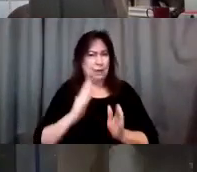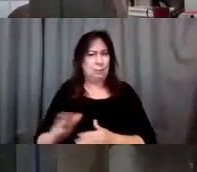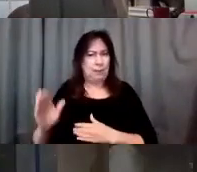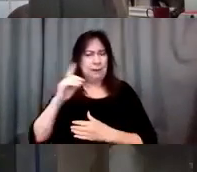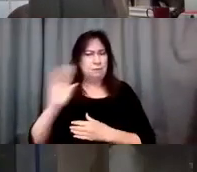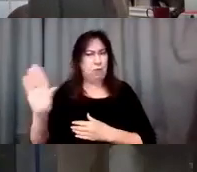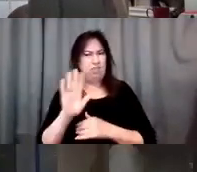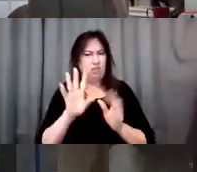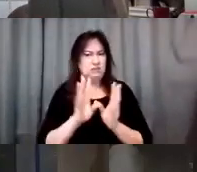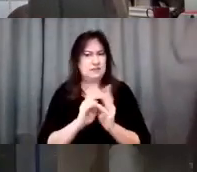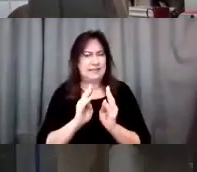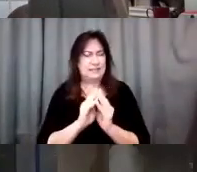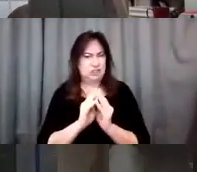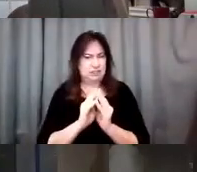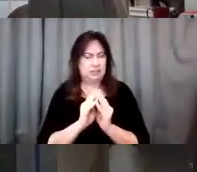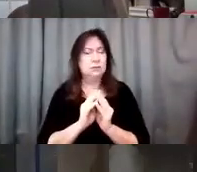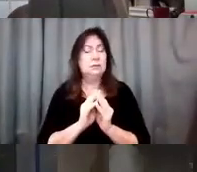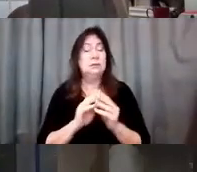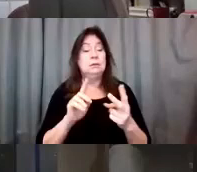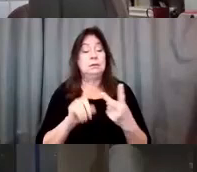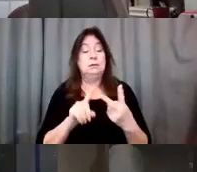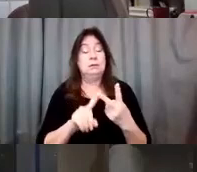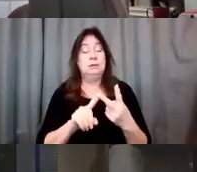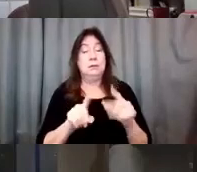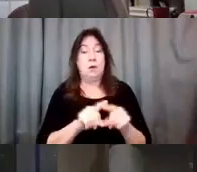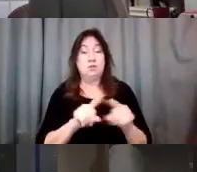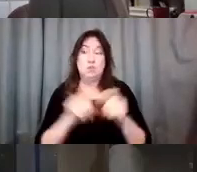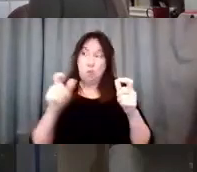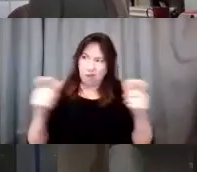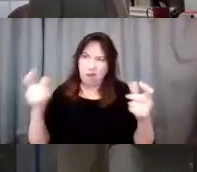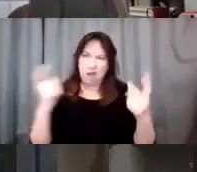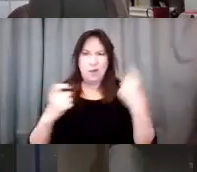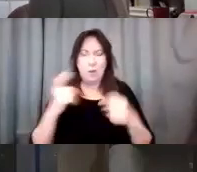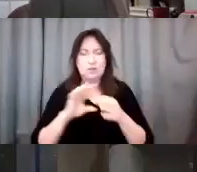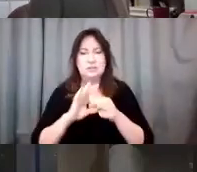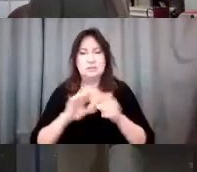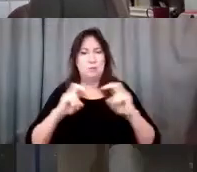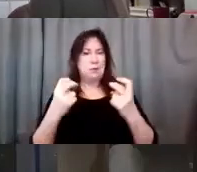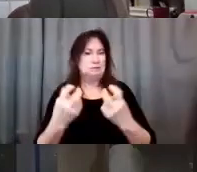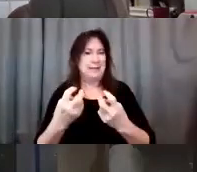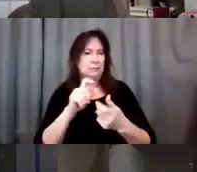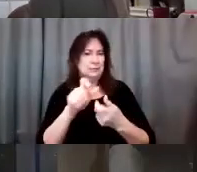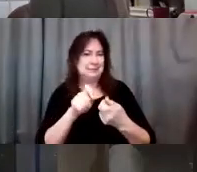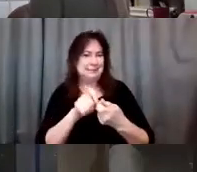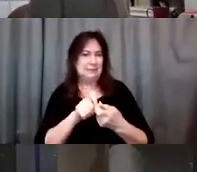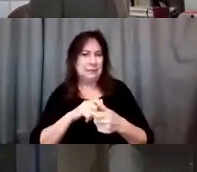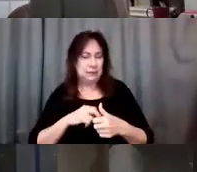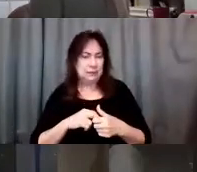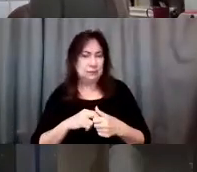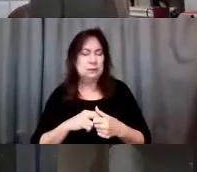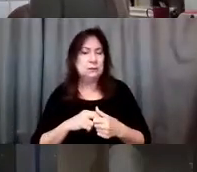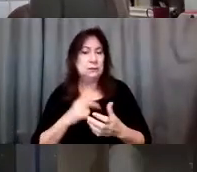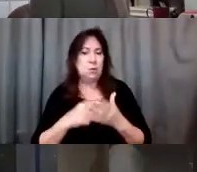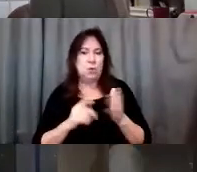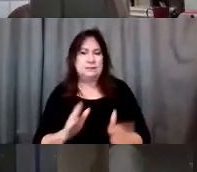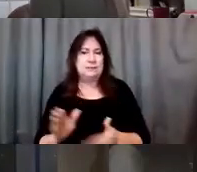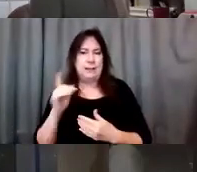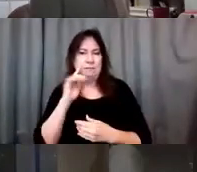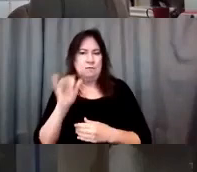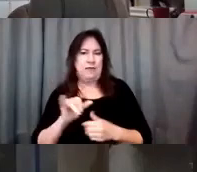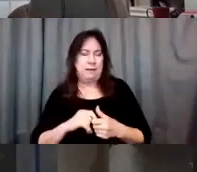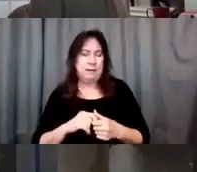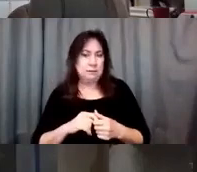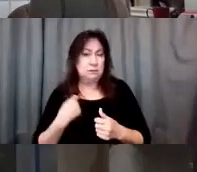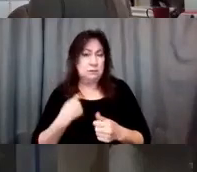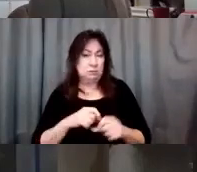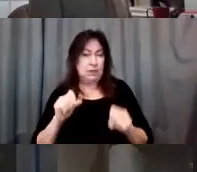their session. Additionally, there are a lot of questions about roundtables specifically and what the plan is for those. So if we